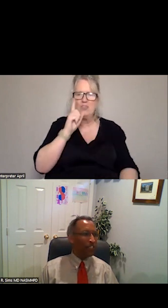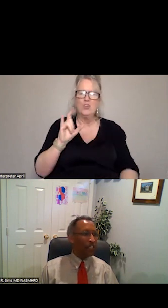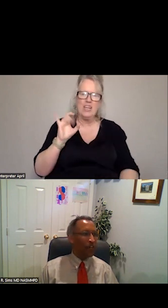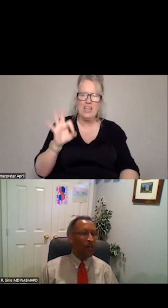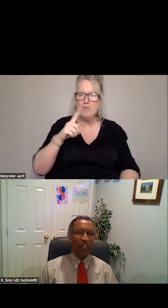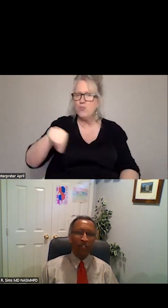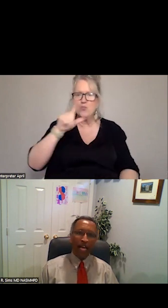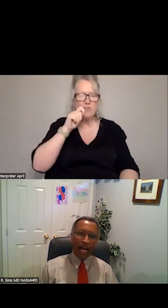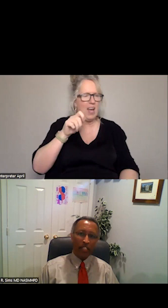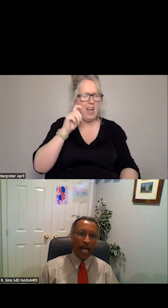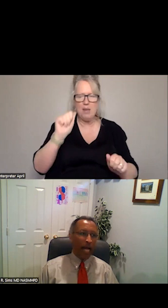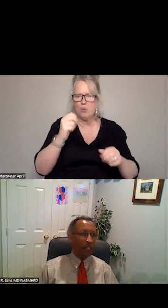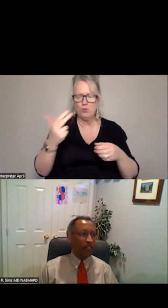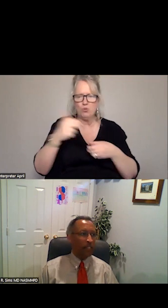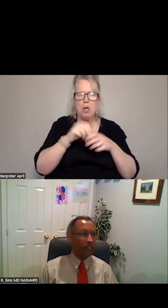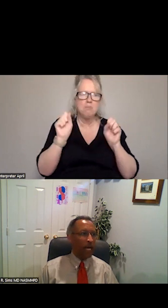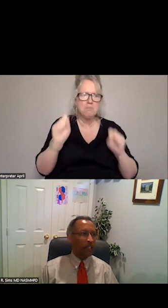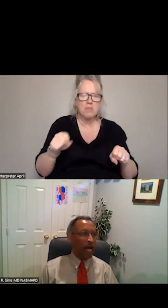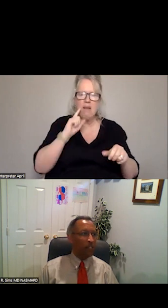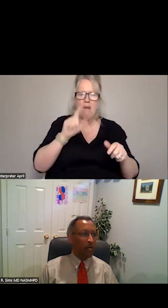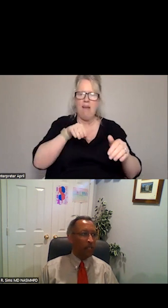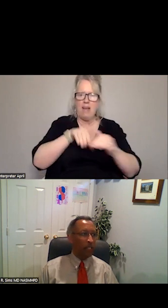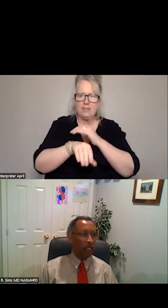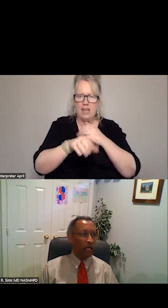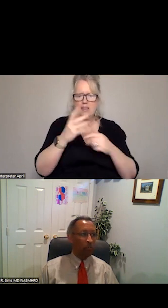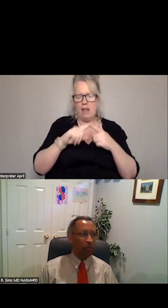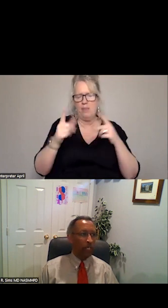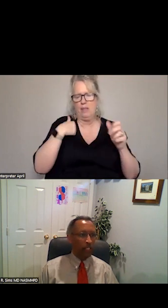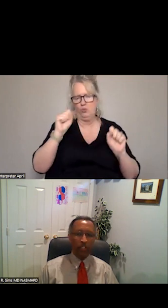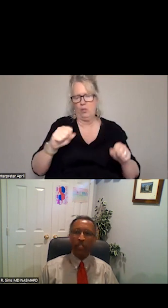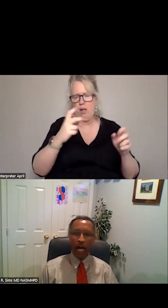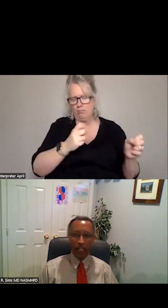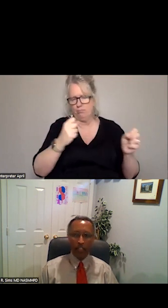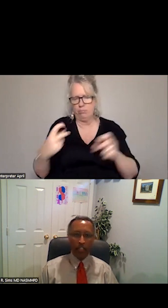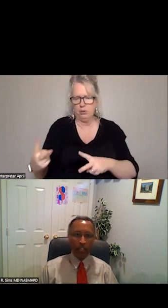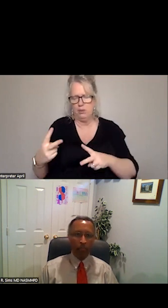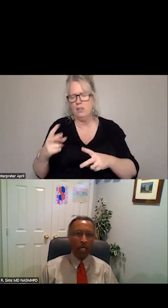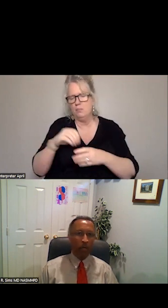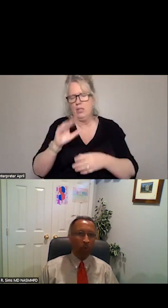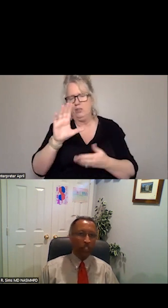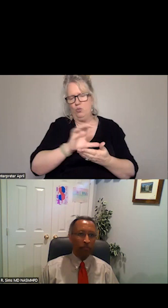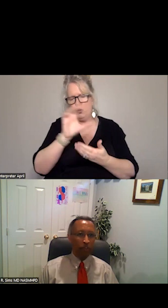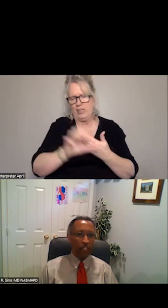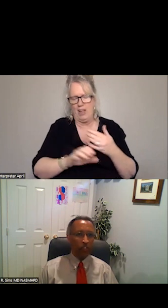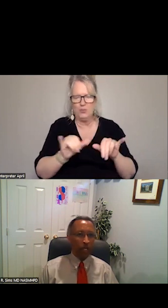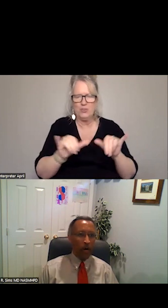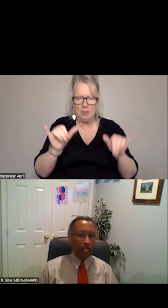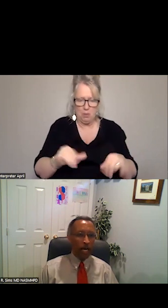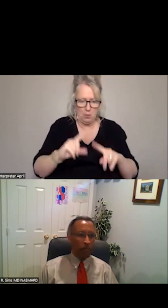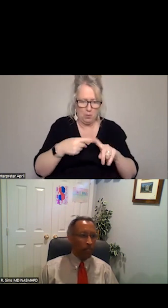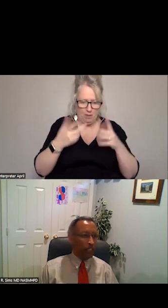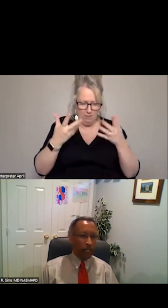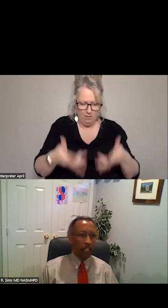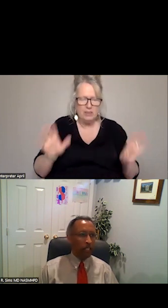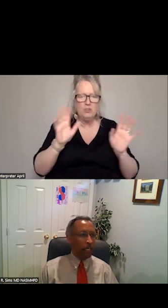able to do so, you can actually access this and download it and import it into your calendar system. And once you're finished doing all of